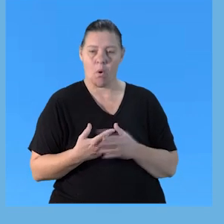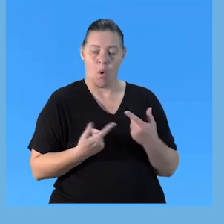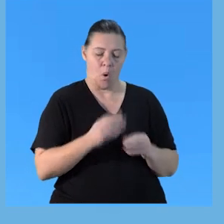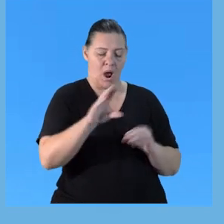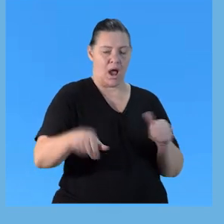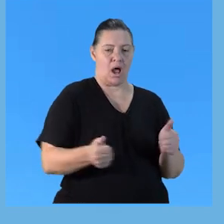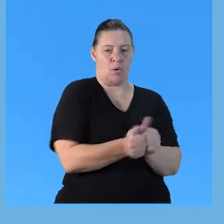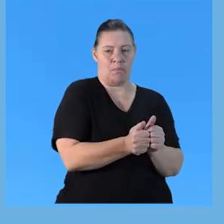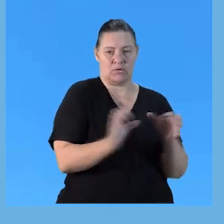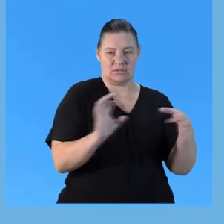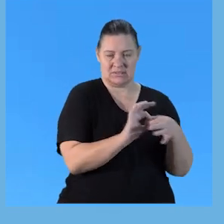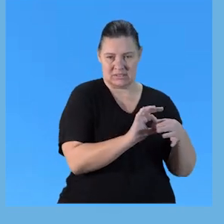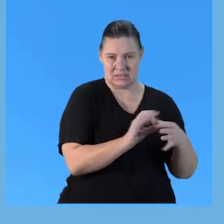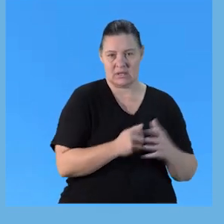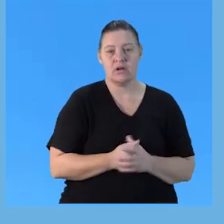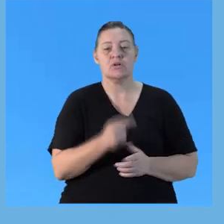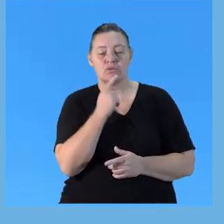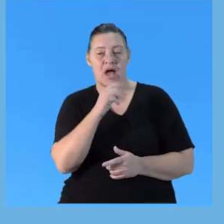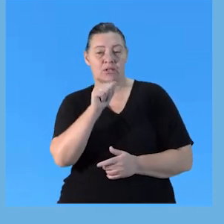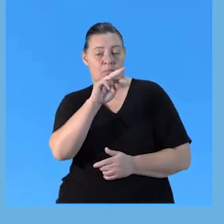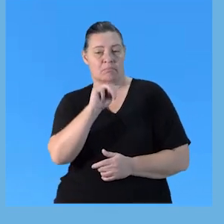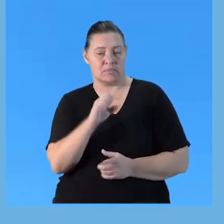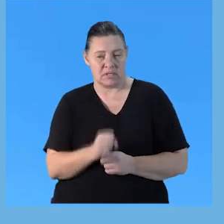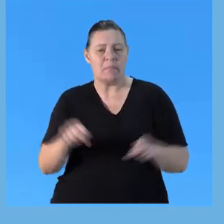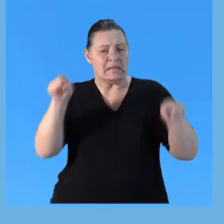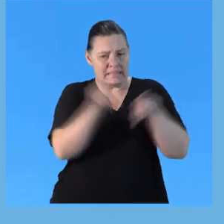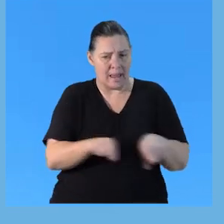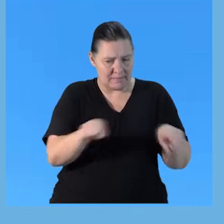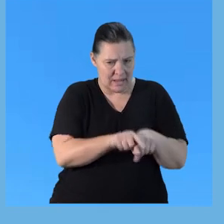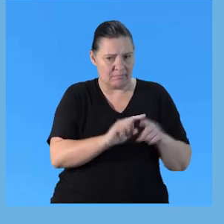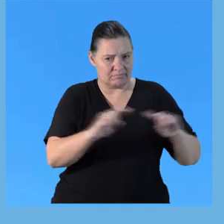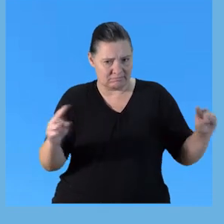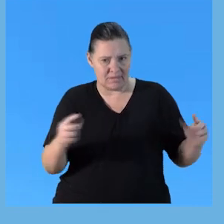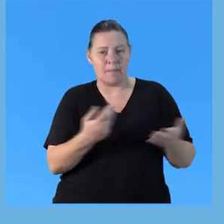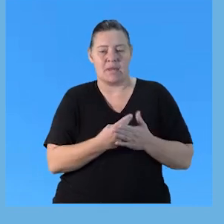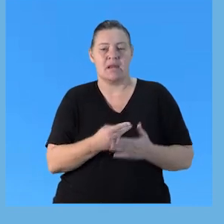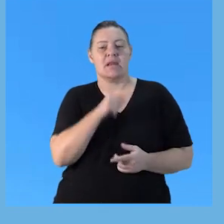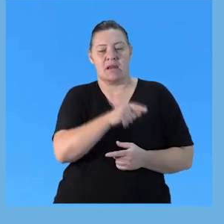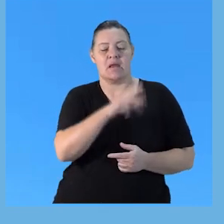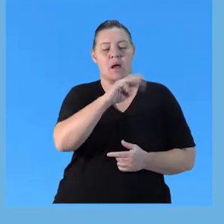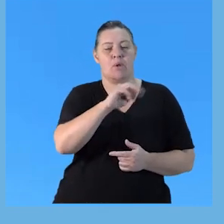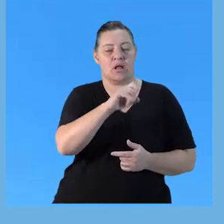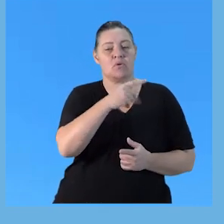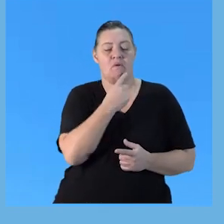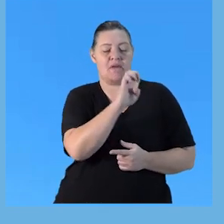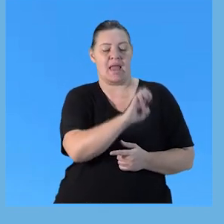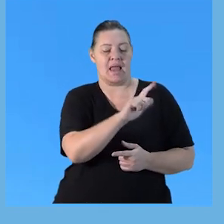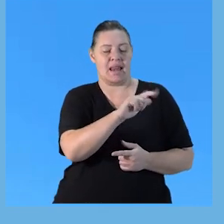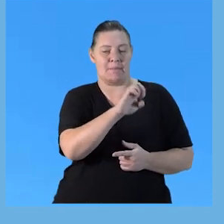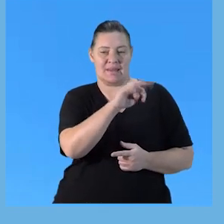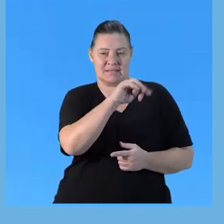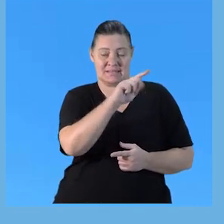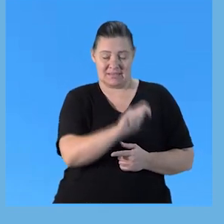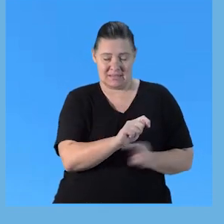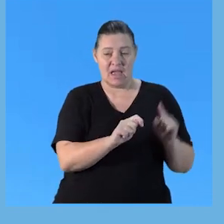resistor in an electric circuit. Whereas now, the variable resistor, its function is to adjust the value of the current or